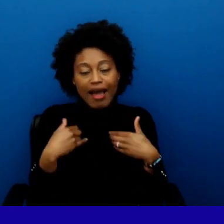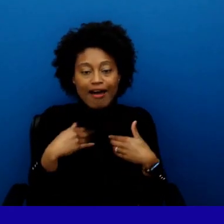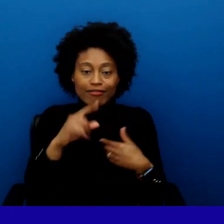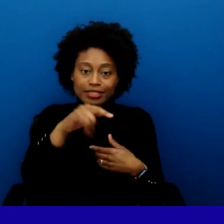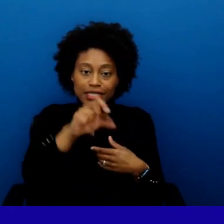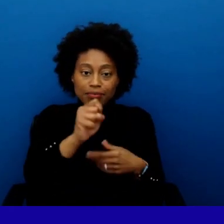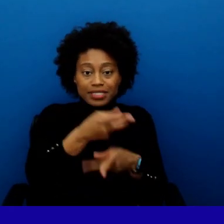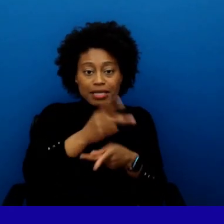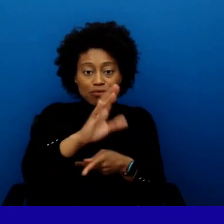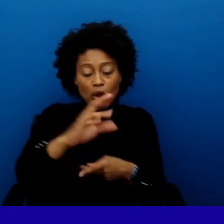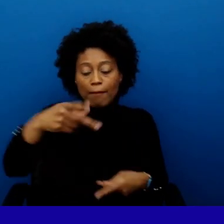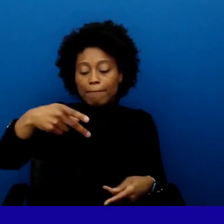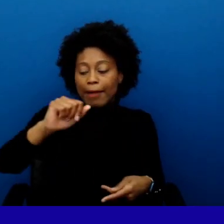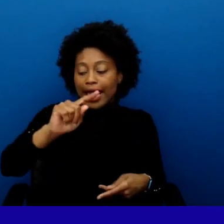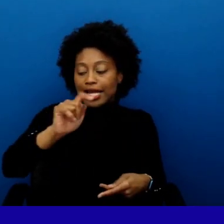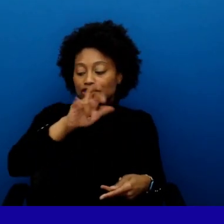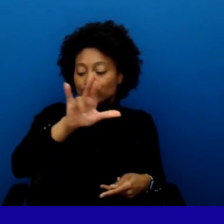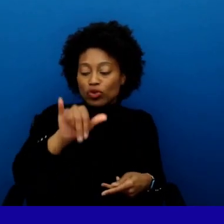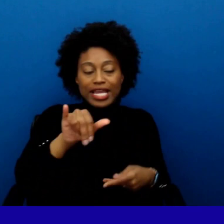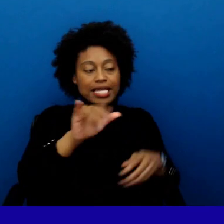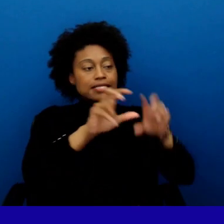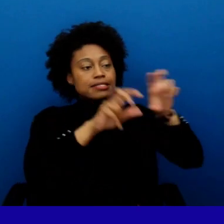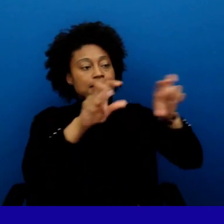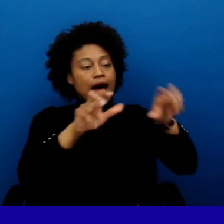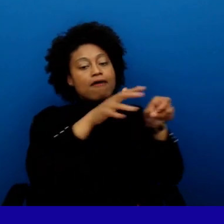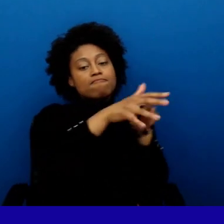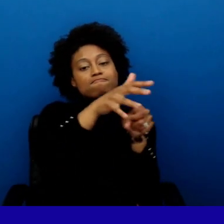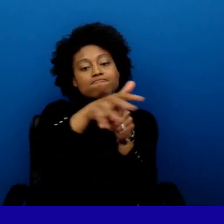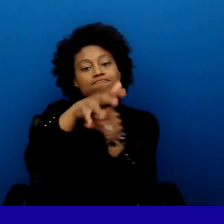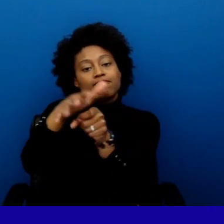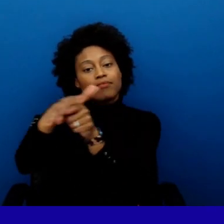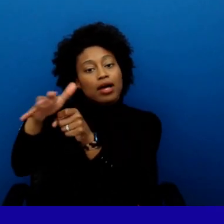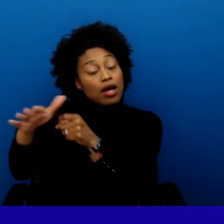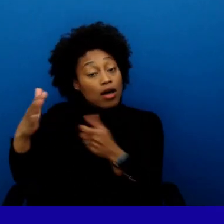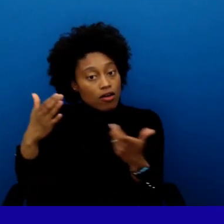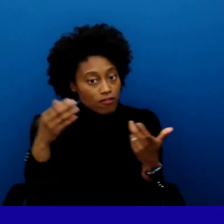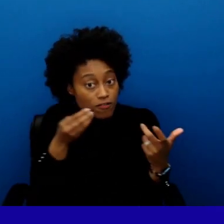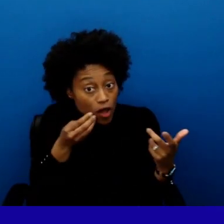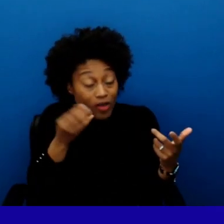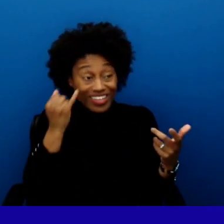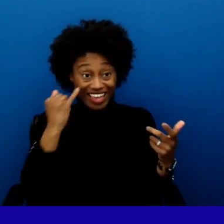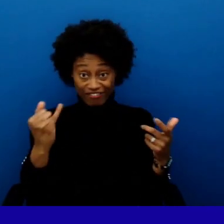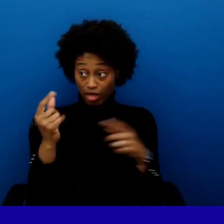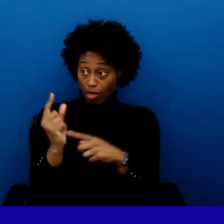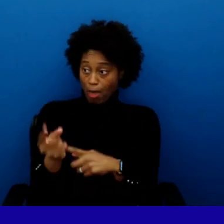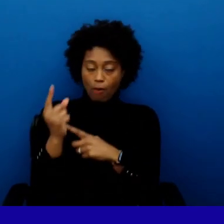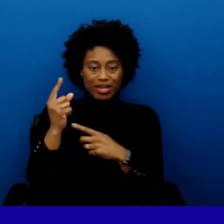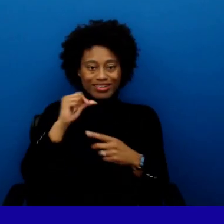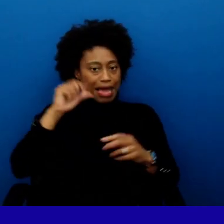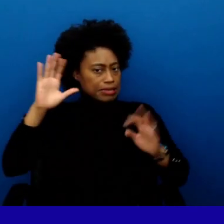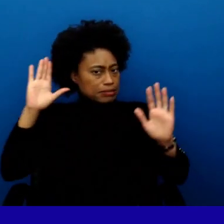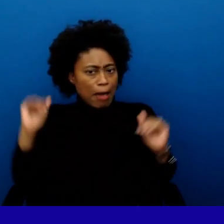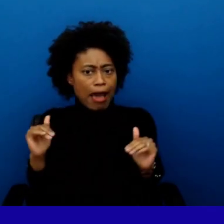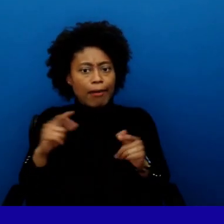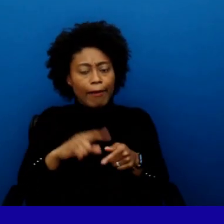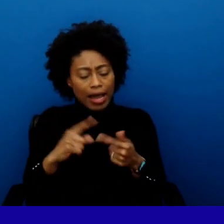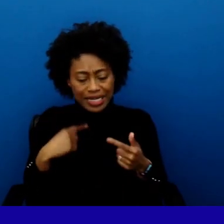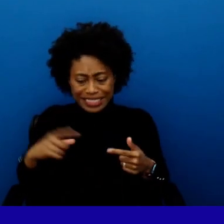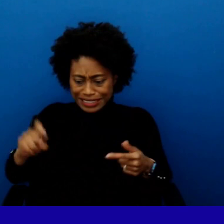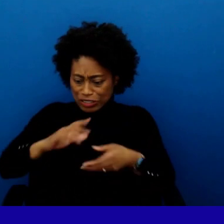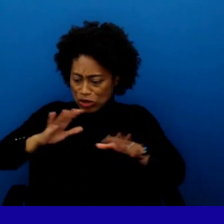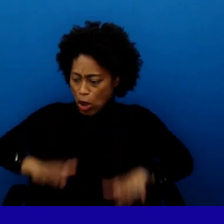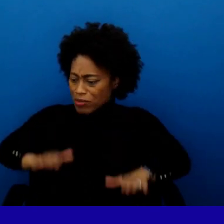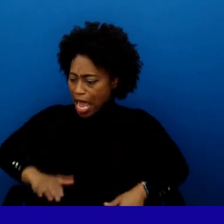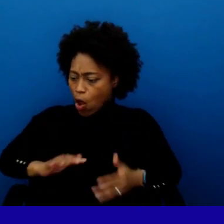have tips to keep your pantry and everything well stocked, so that we're having these moments where I need to cook something to calm